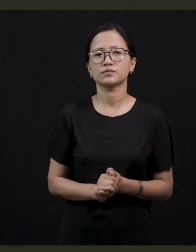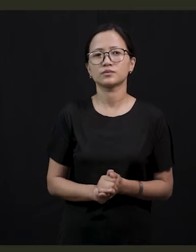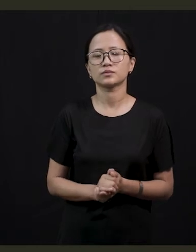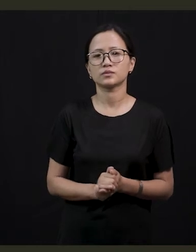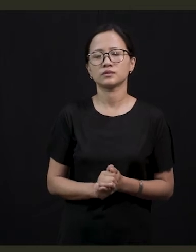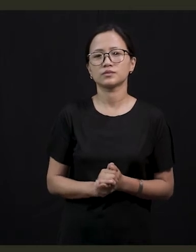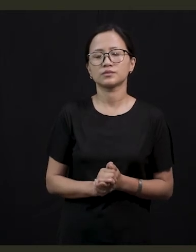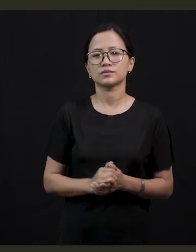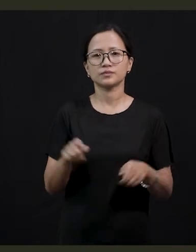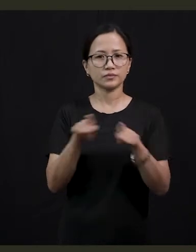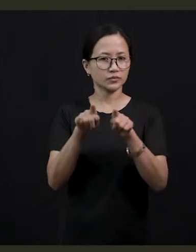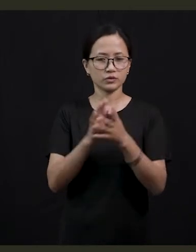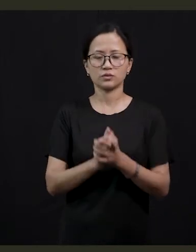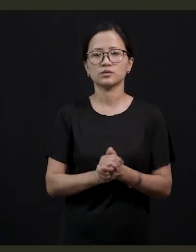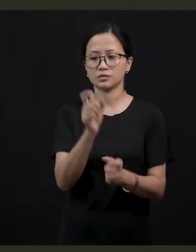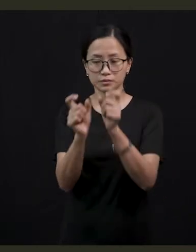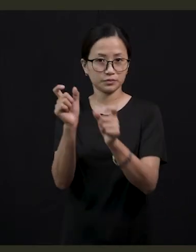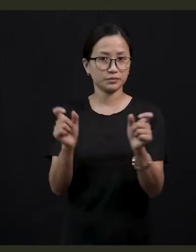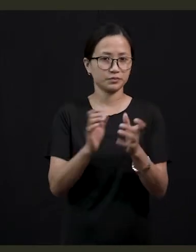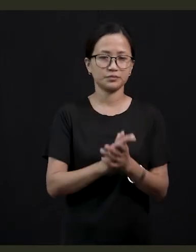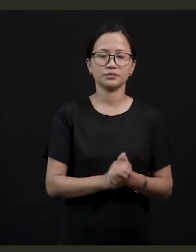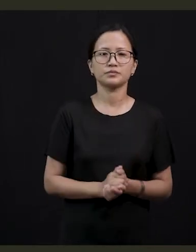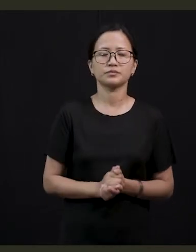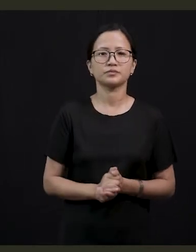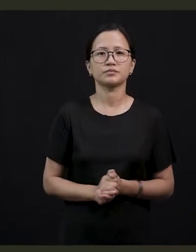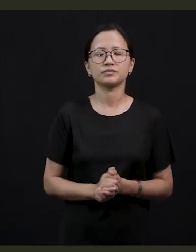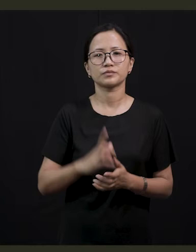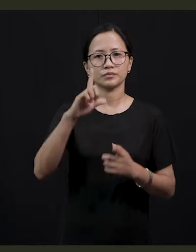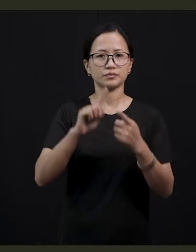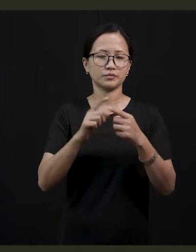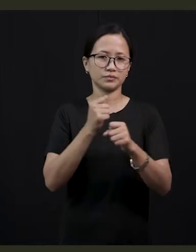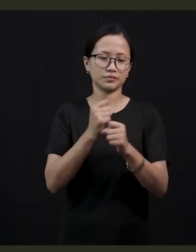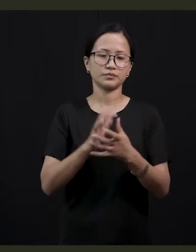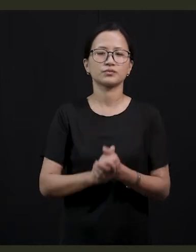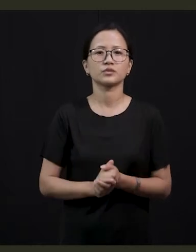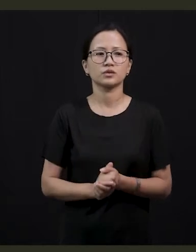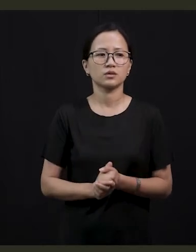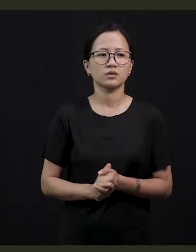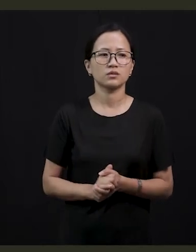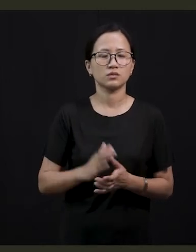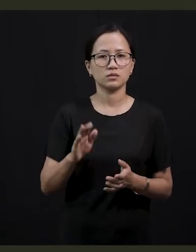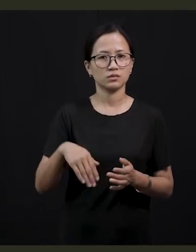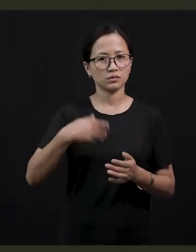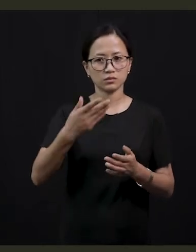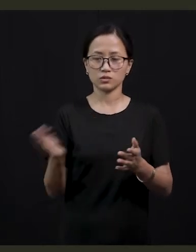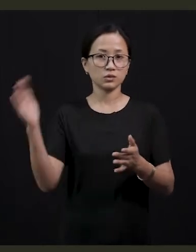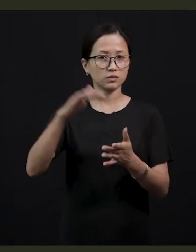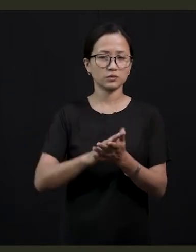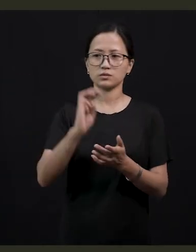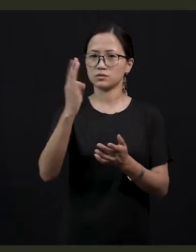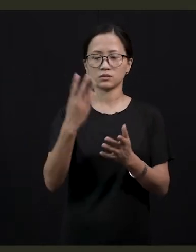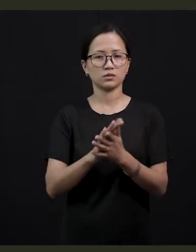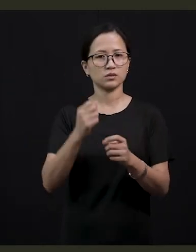in consultation with his cabinet ministers. So we've done the legislative, we've done the executive. Now comes our third